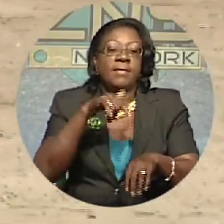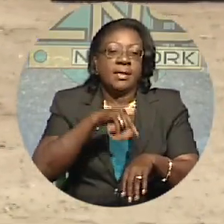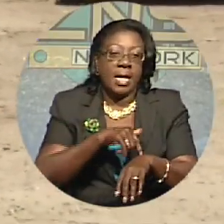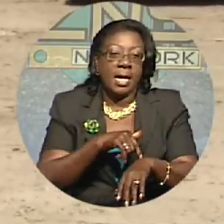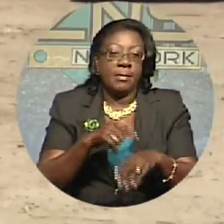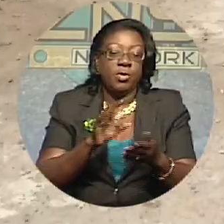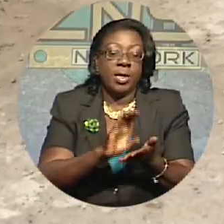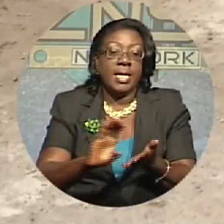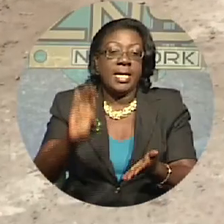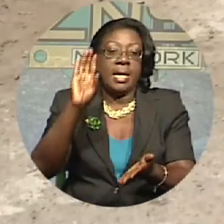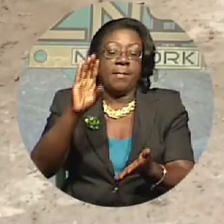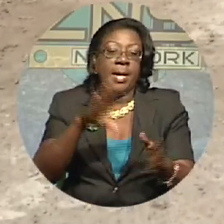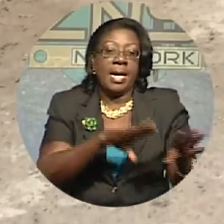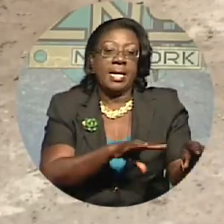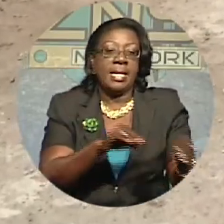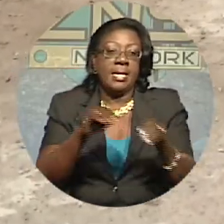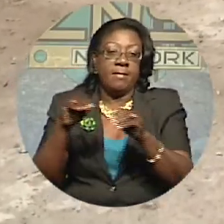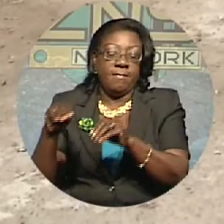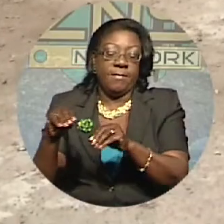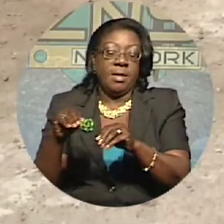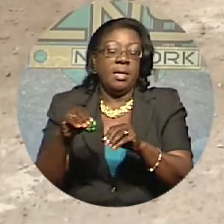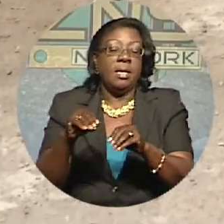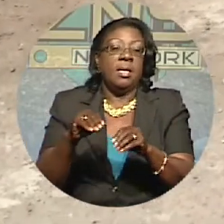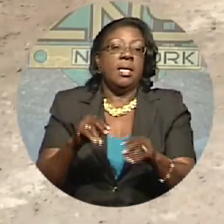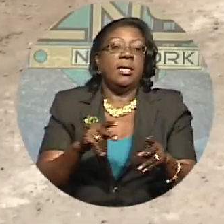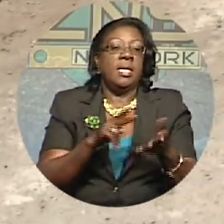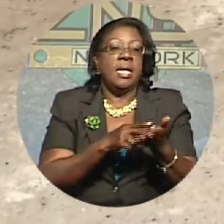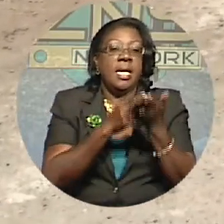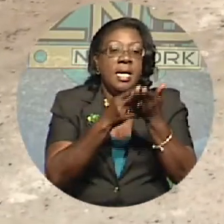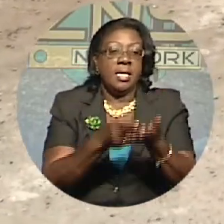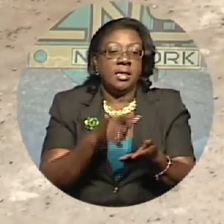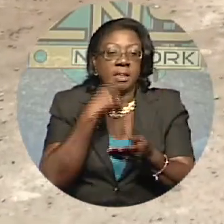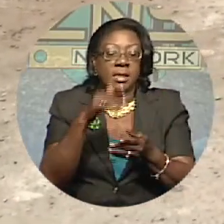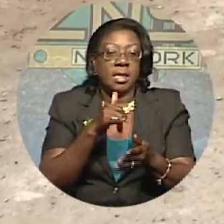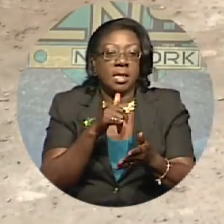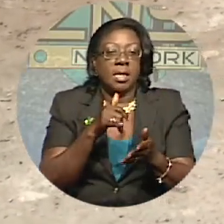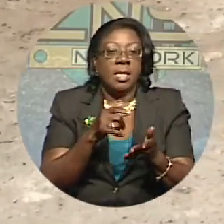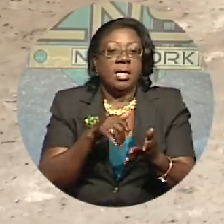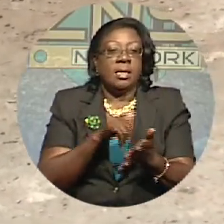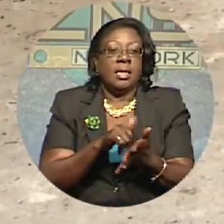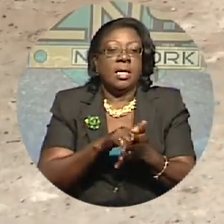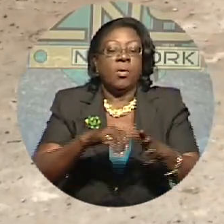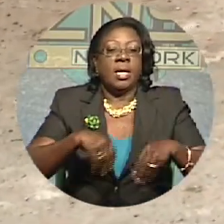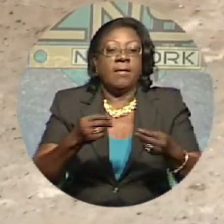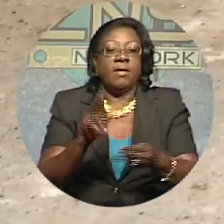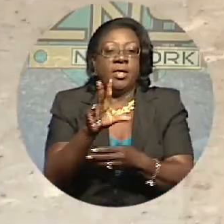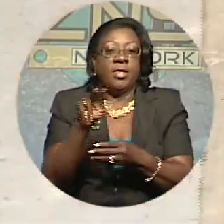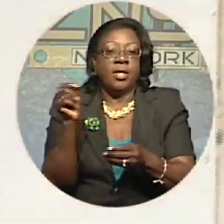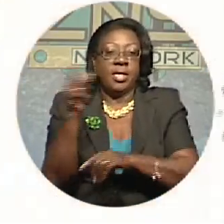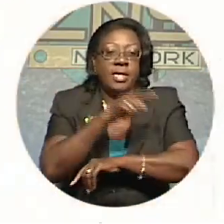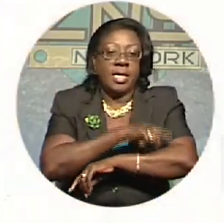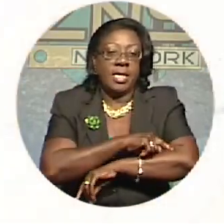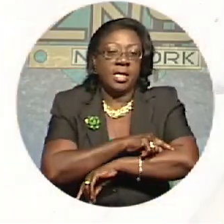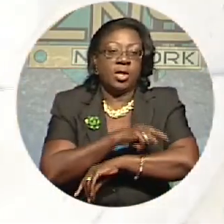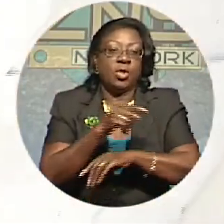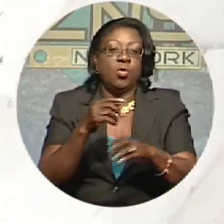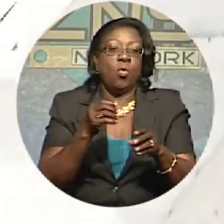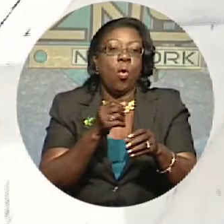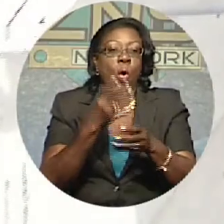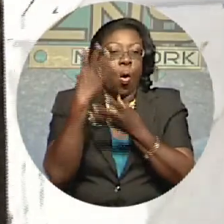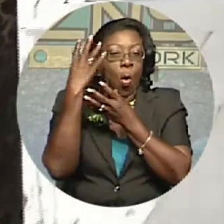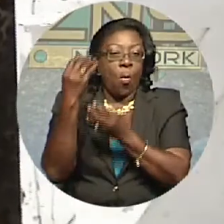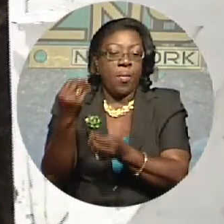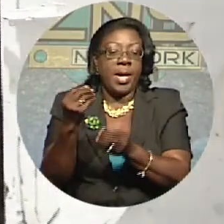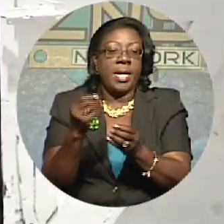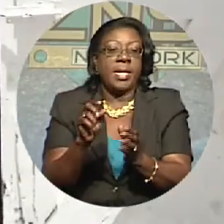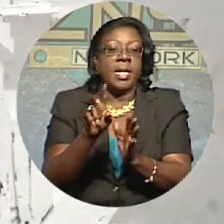they're requesting an extension. Landowners of shantytowns across New Providence were given 30 days to comply with the laws and standards related